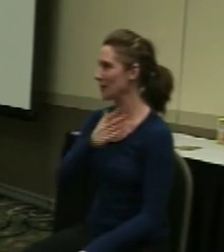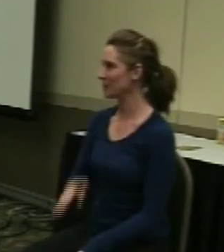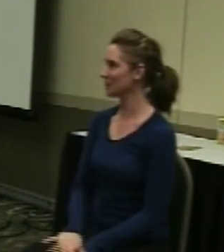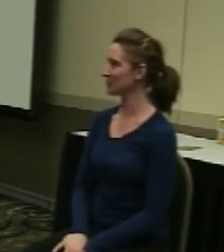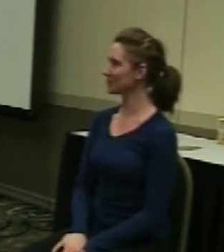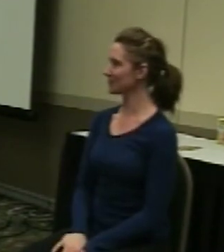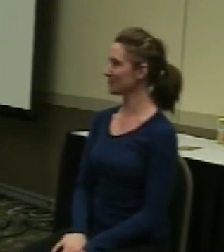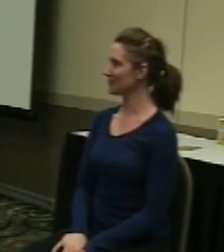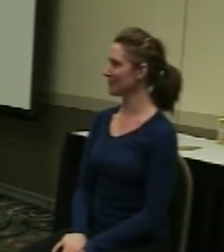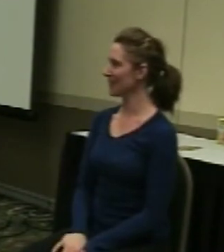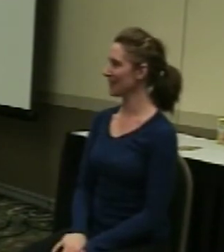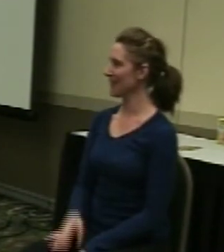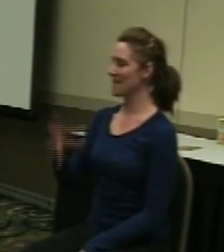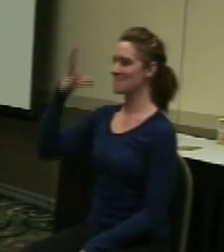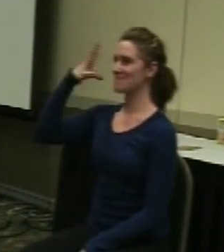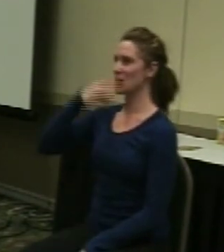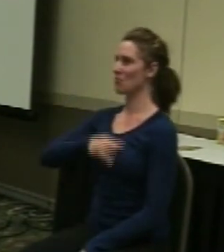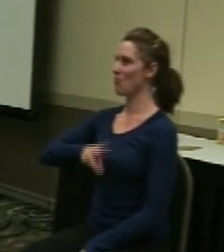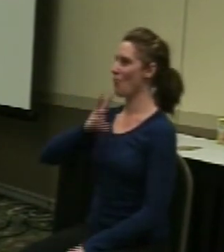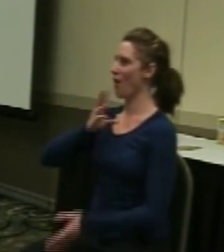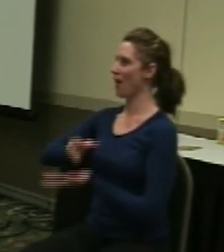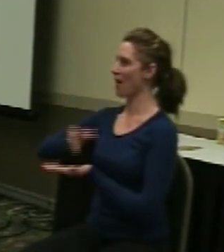And there's a beautiful big glass,